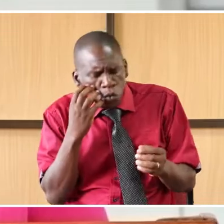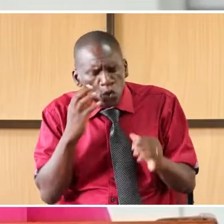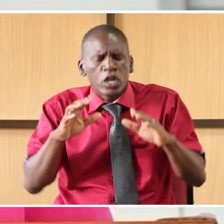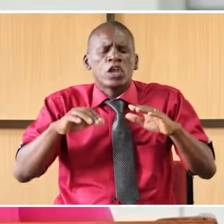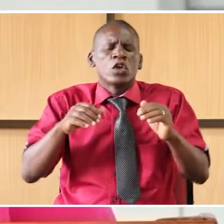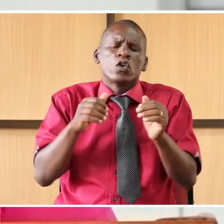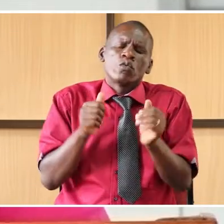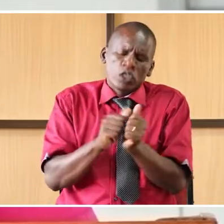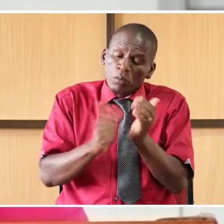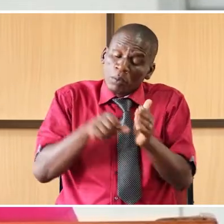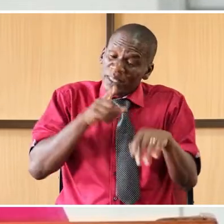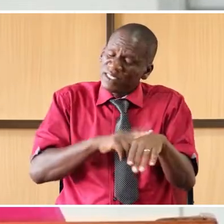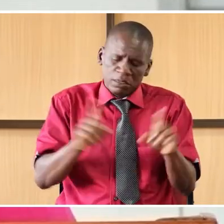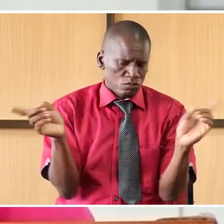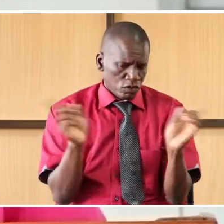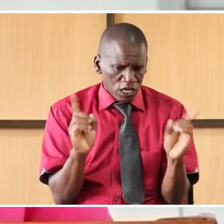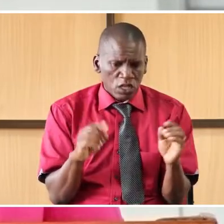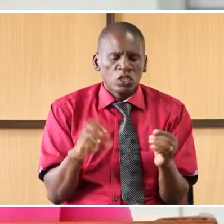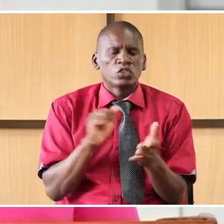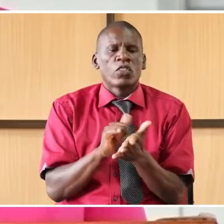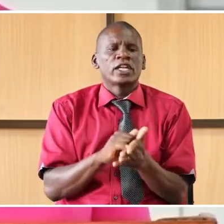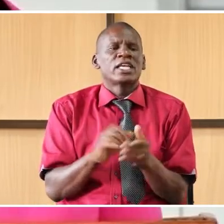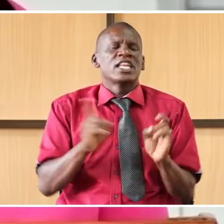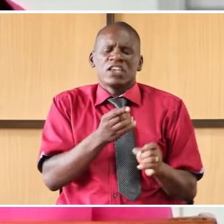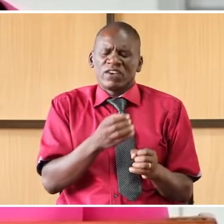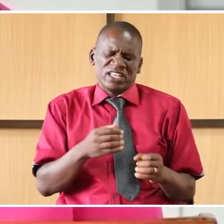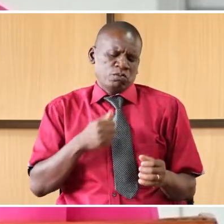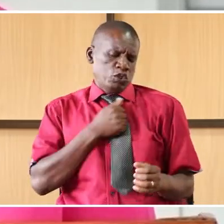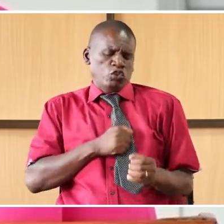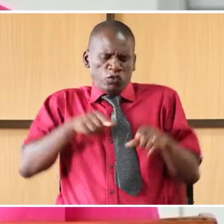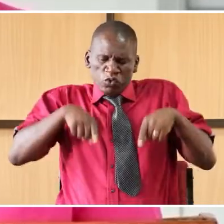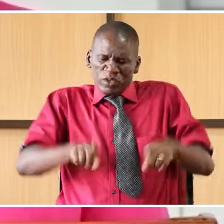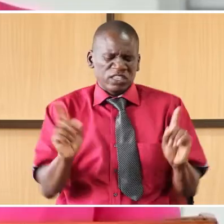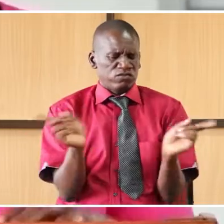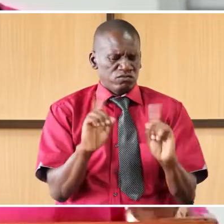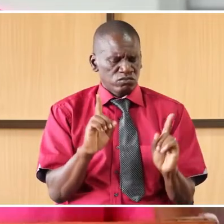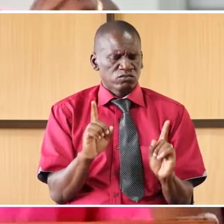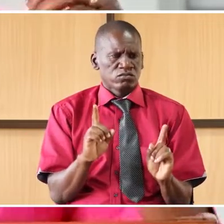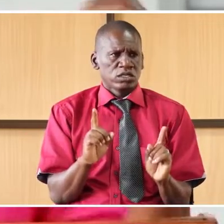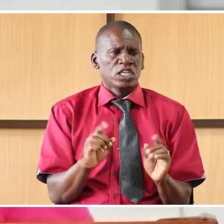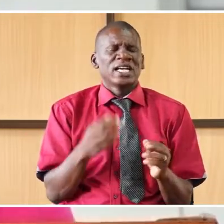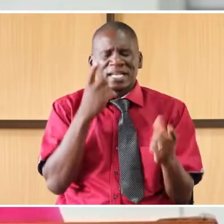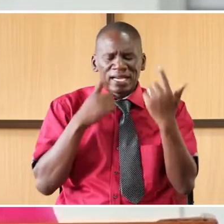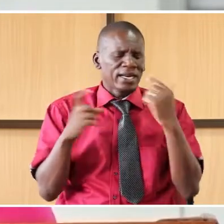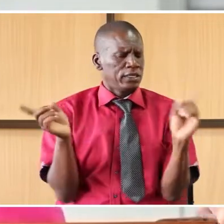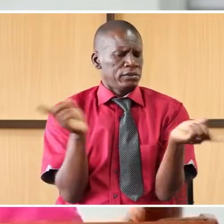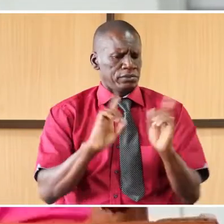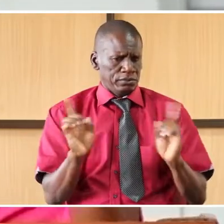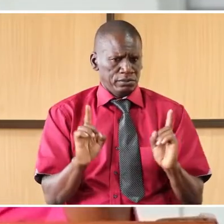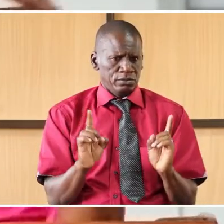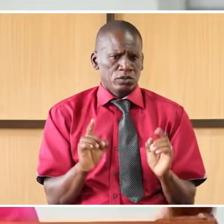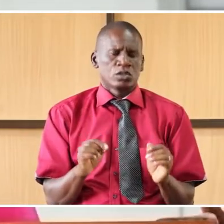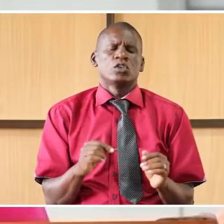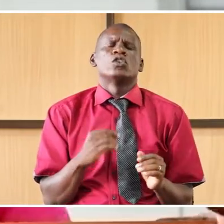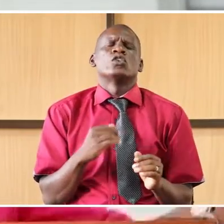your problems at this time, so that you don't pity yourself, so that you don't cry